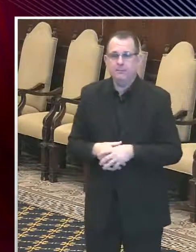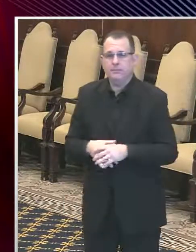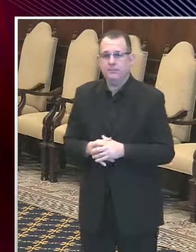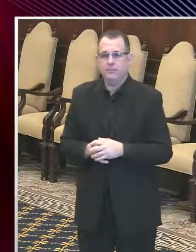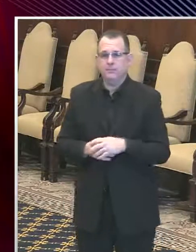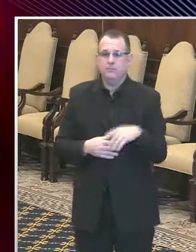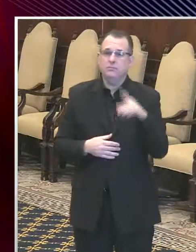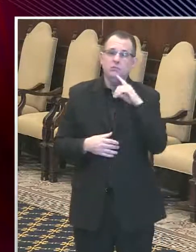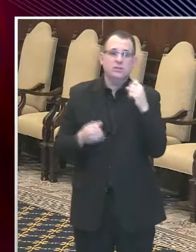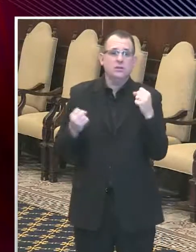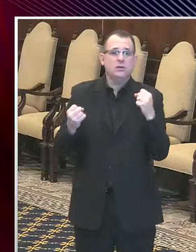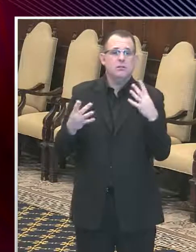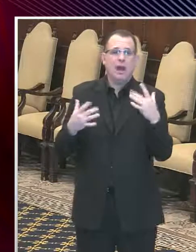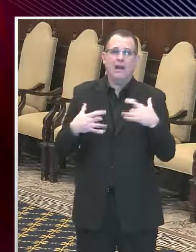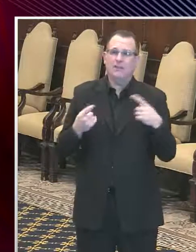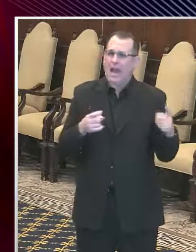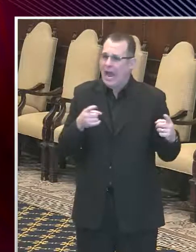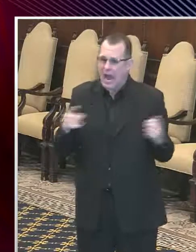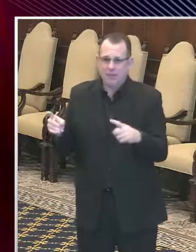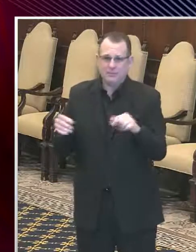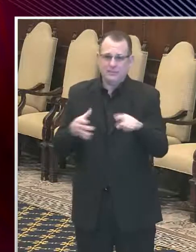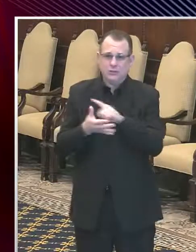place this week by following